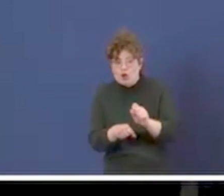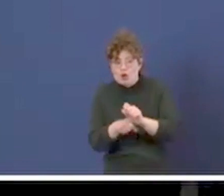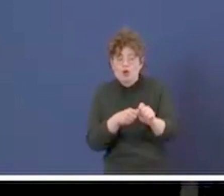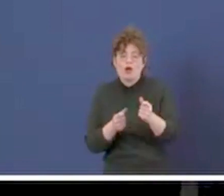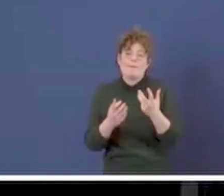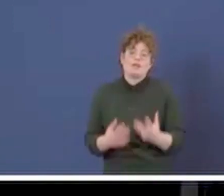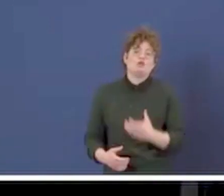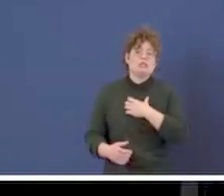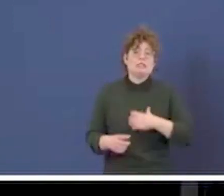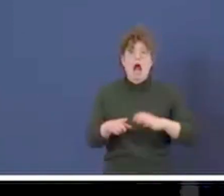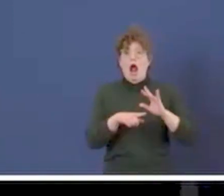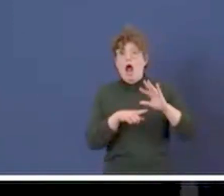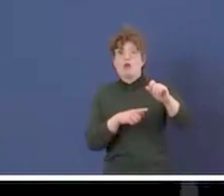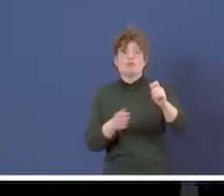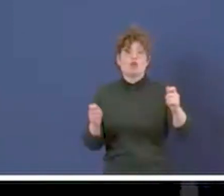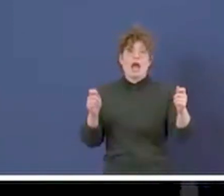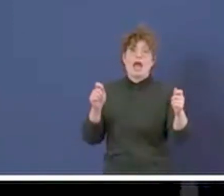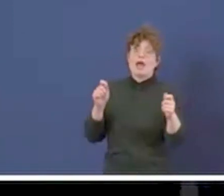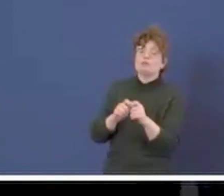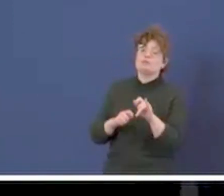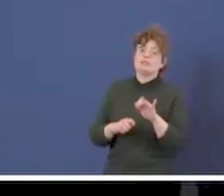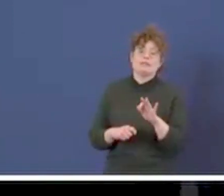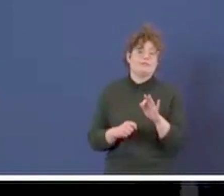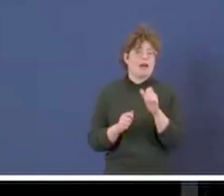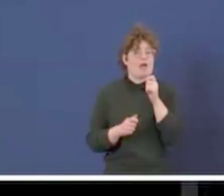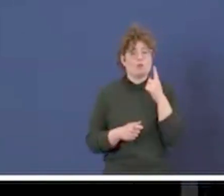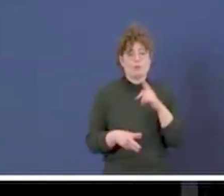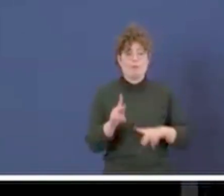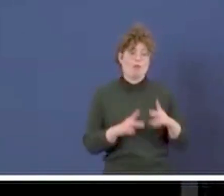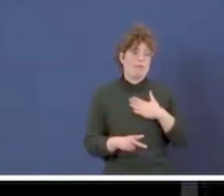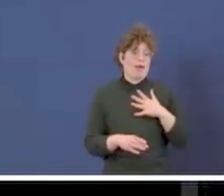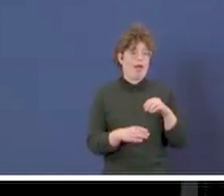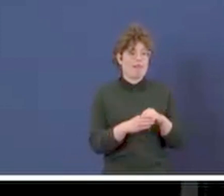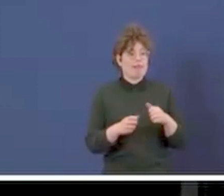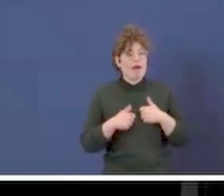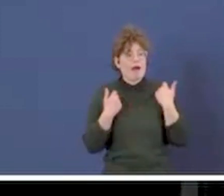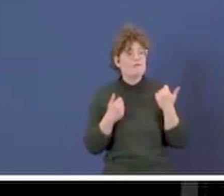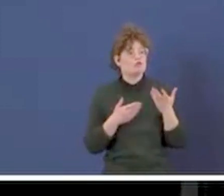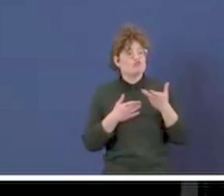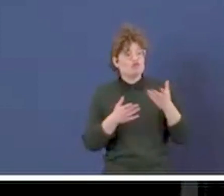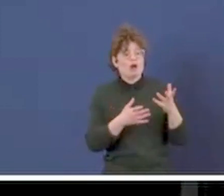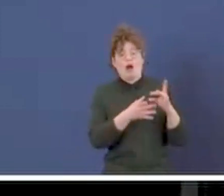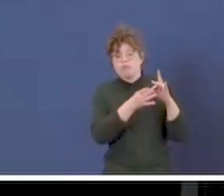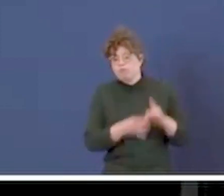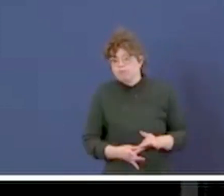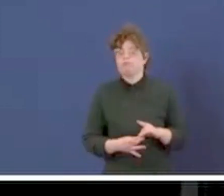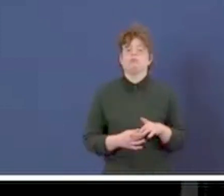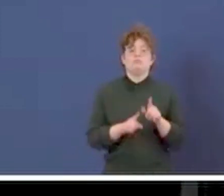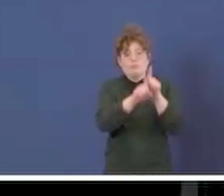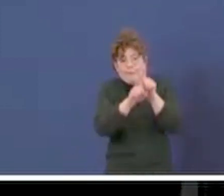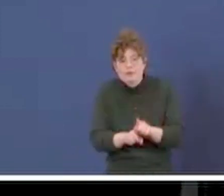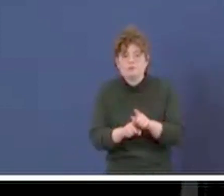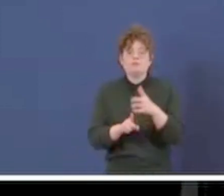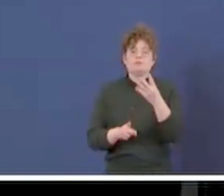much you desire to change. If it had not been for people in my life who served as anchors and as mentors